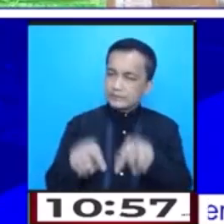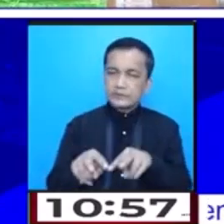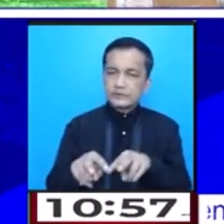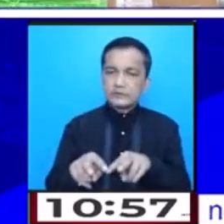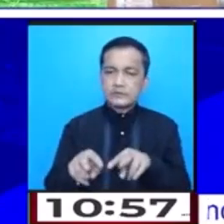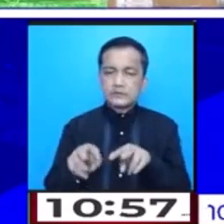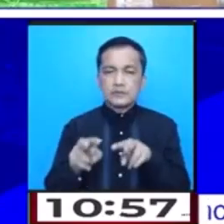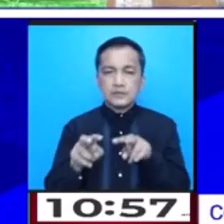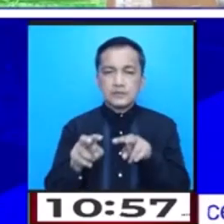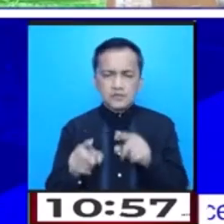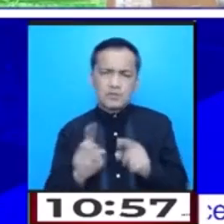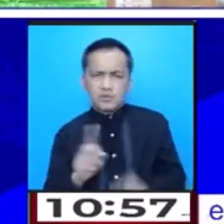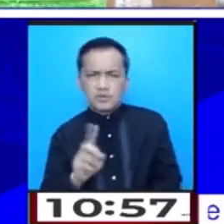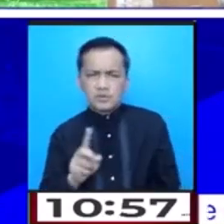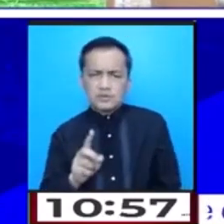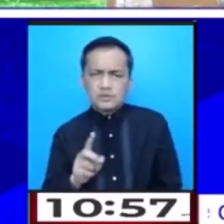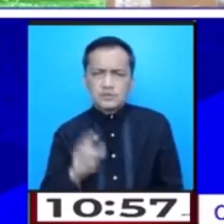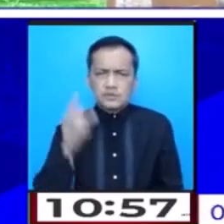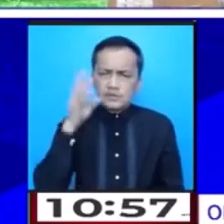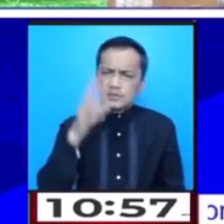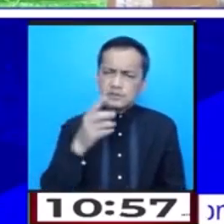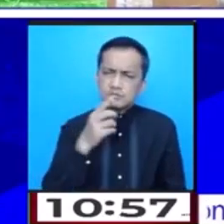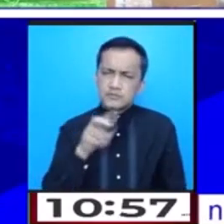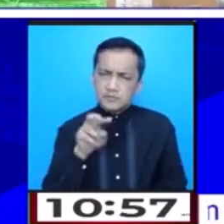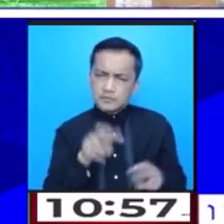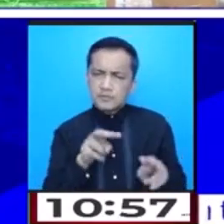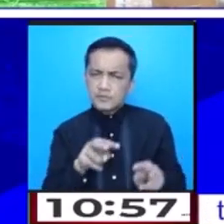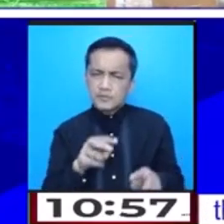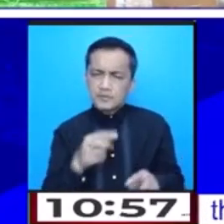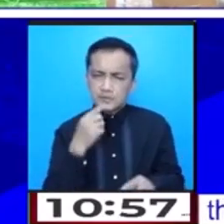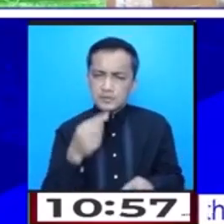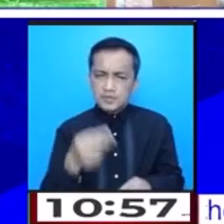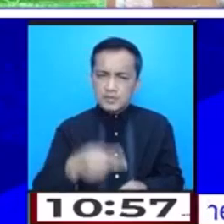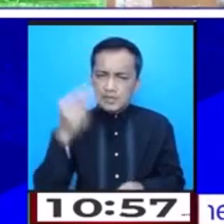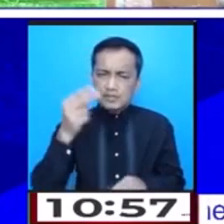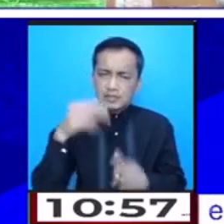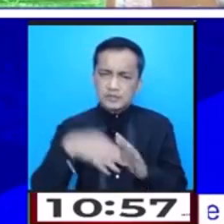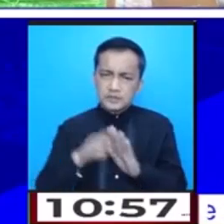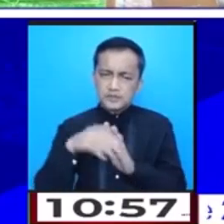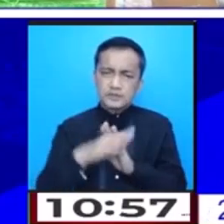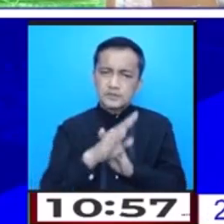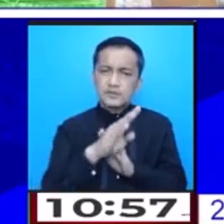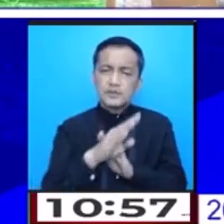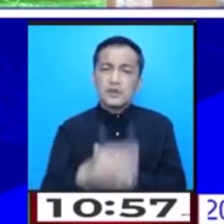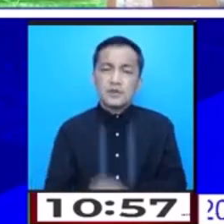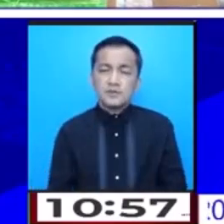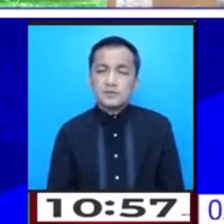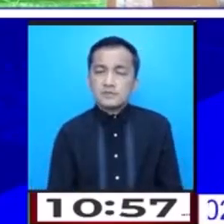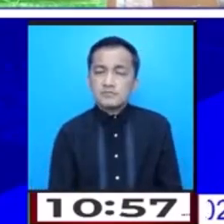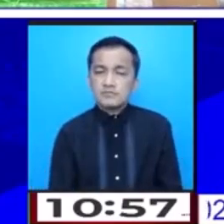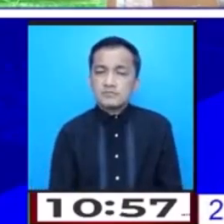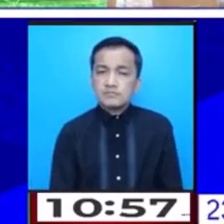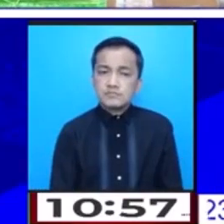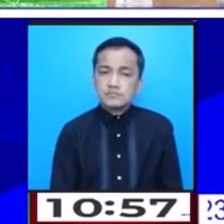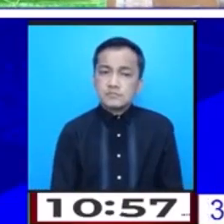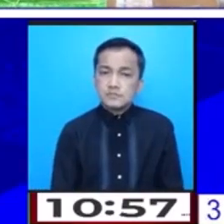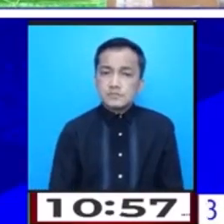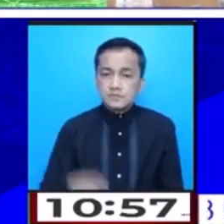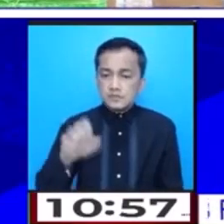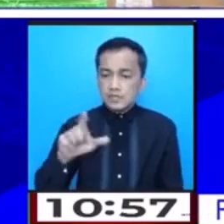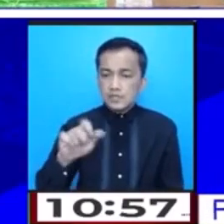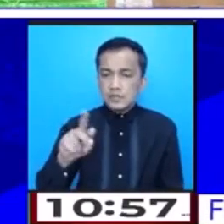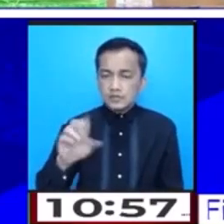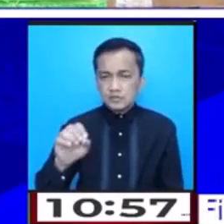what risks are you looking at? You already mentioned higher inflation and the El Nino, the threat of El Nino. What are the